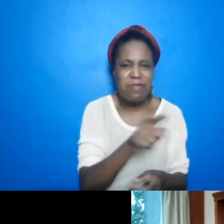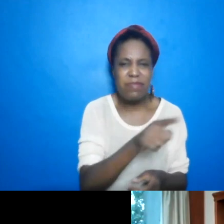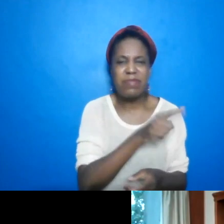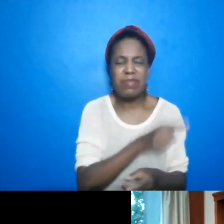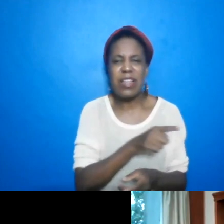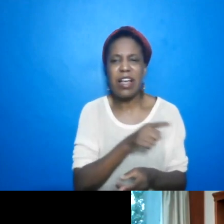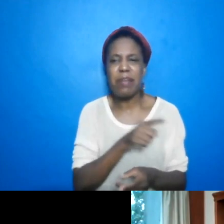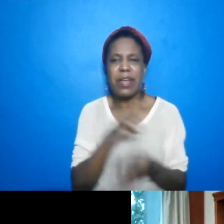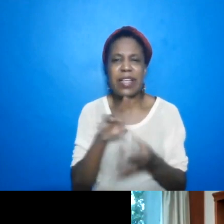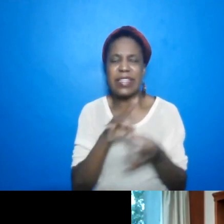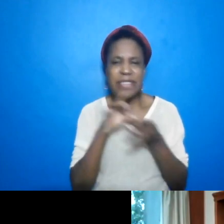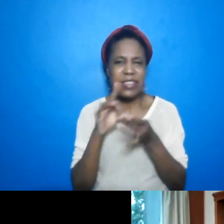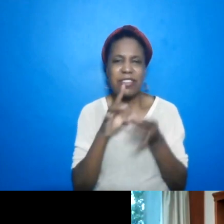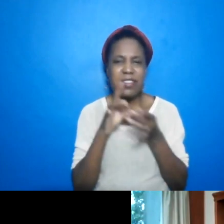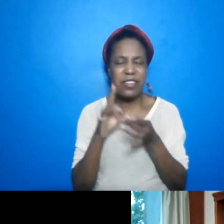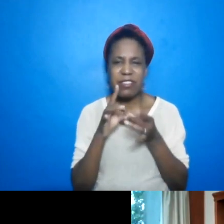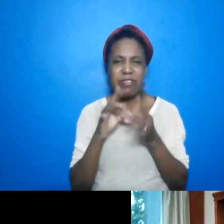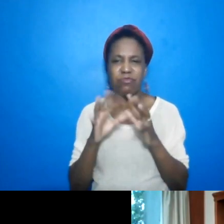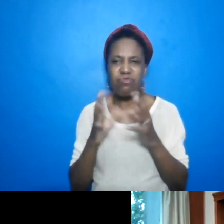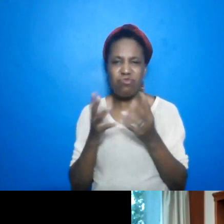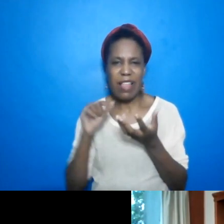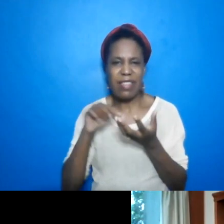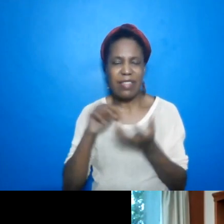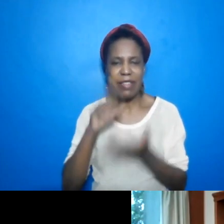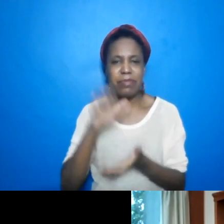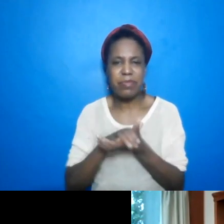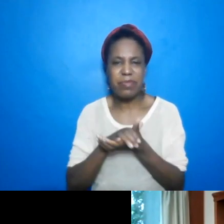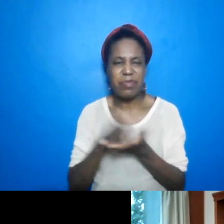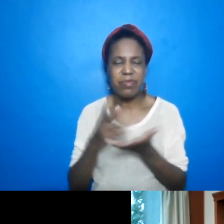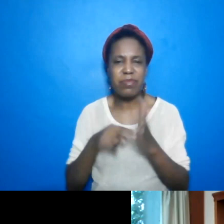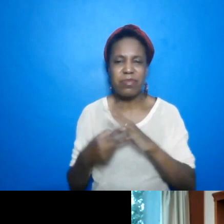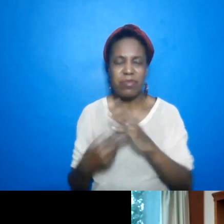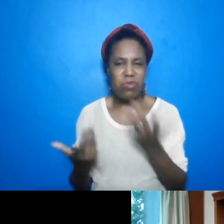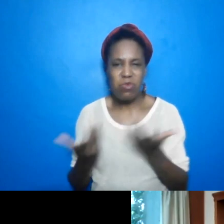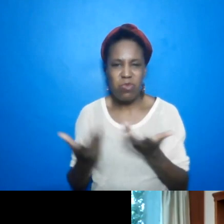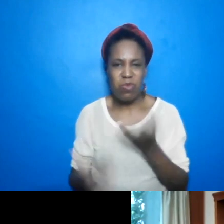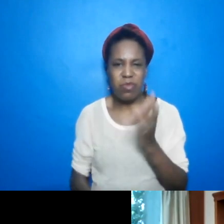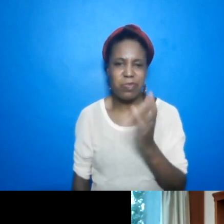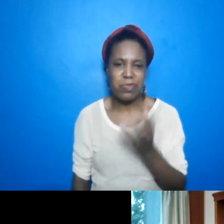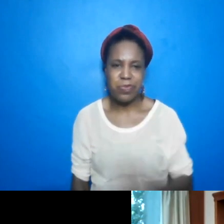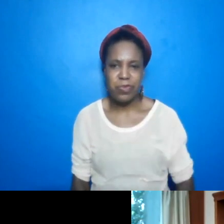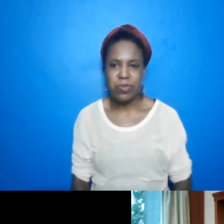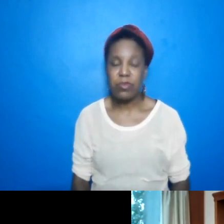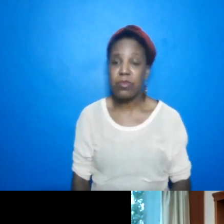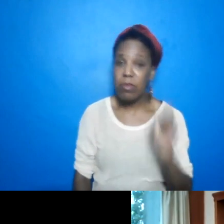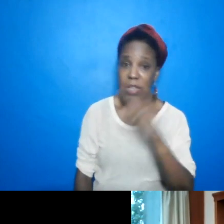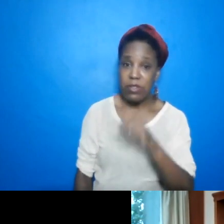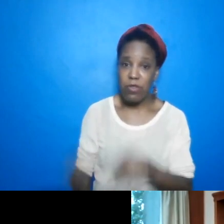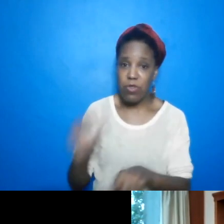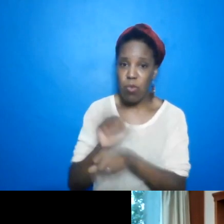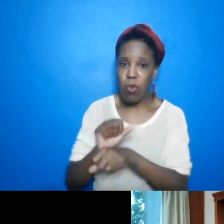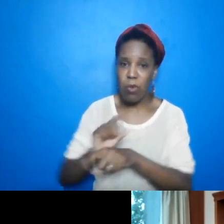Have you worked with other faith communities Other than, other than the Christian denominations?